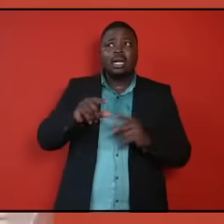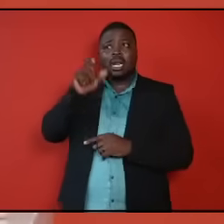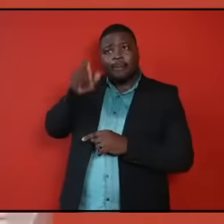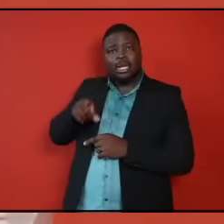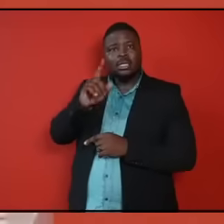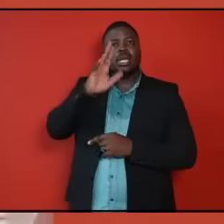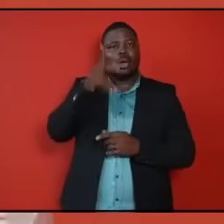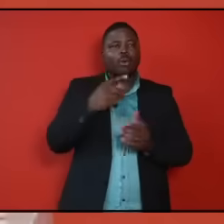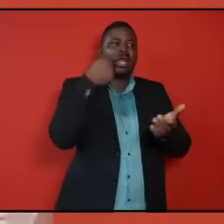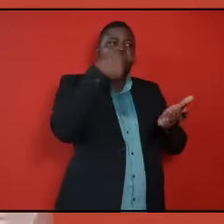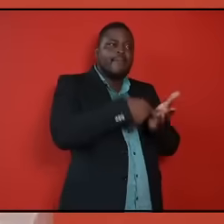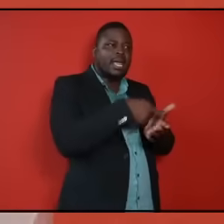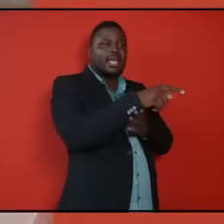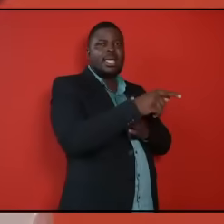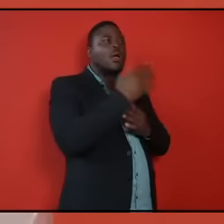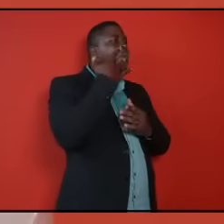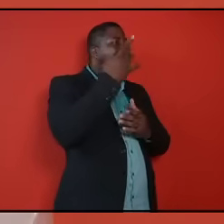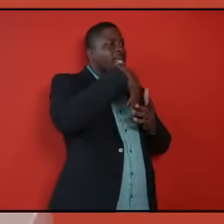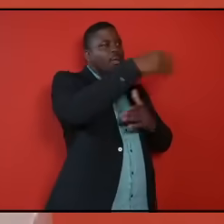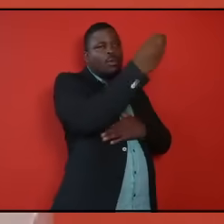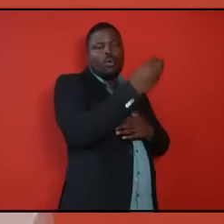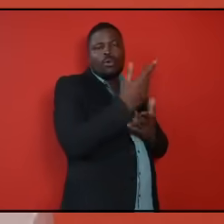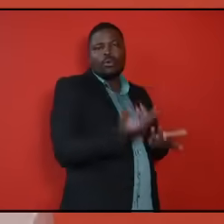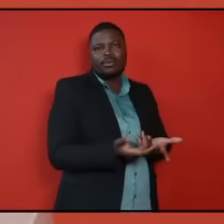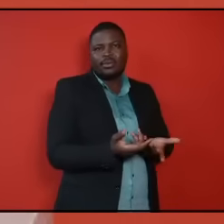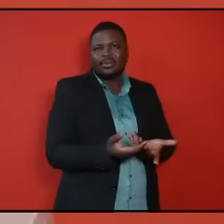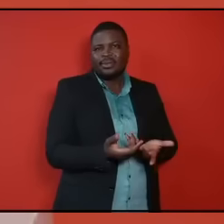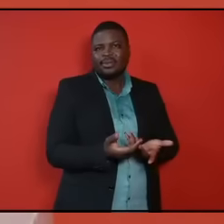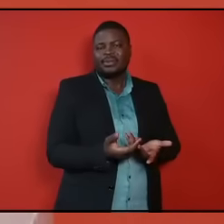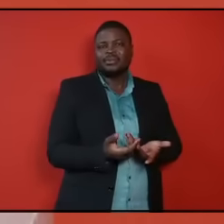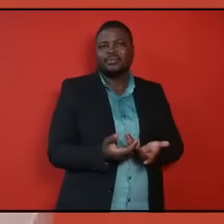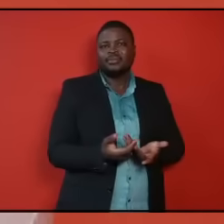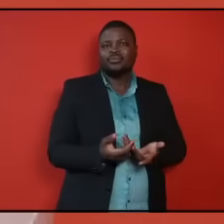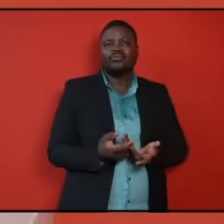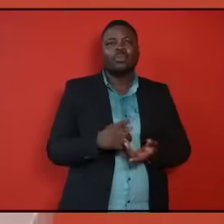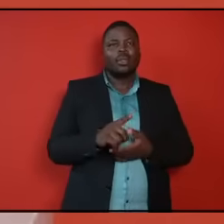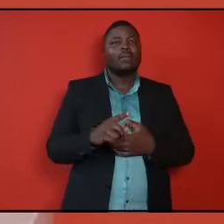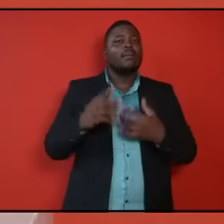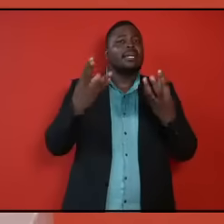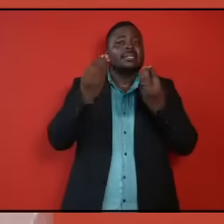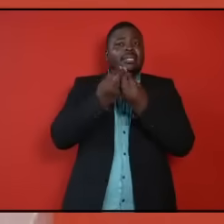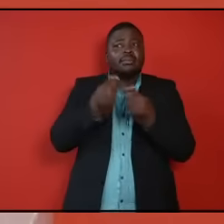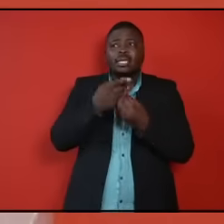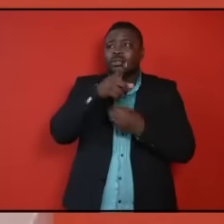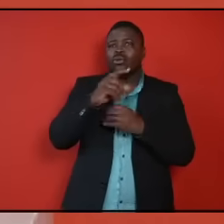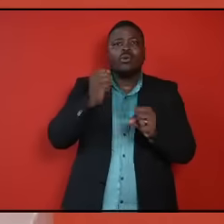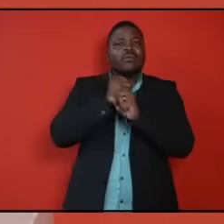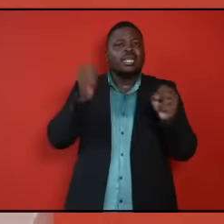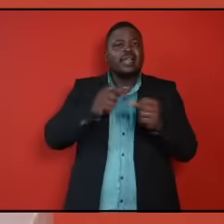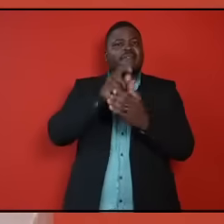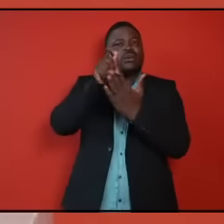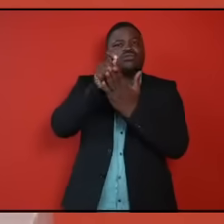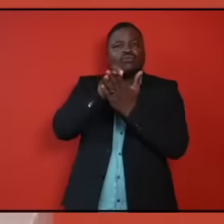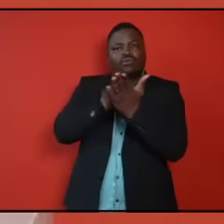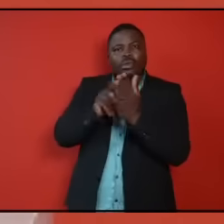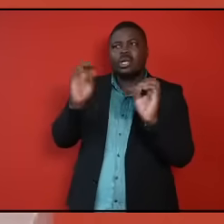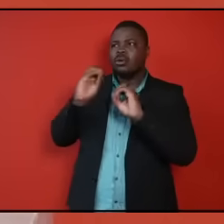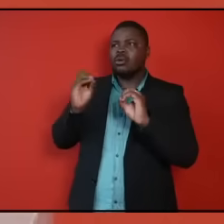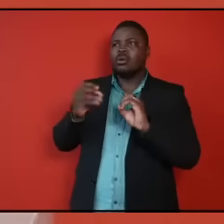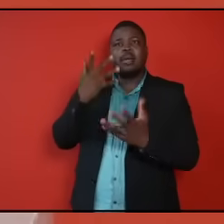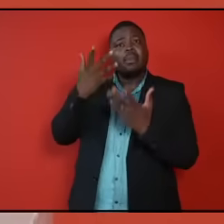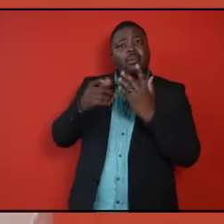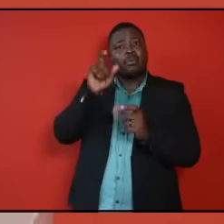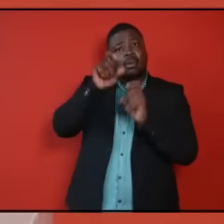It's a nonsensical thing that you can't even expose, you can't even write about it. You probably didn't even know about it,